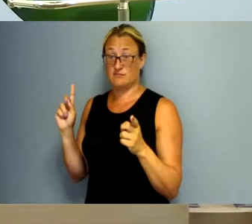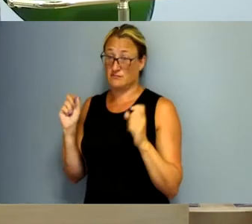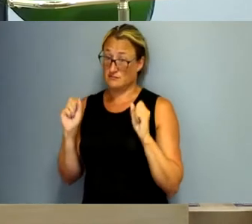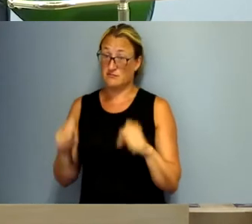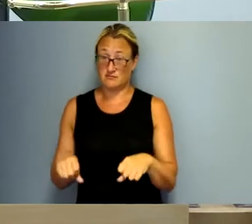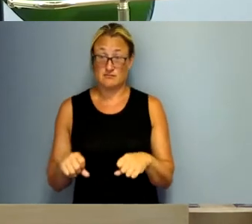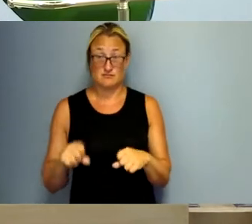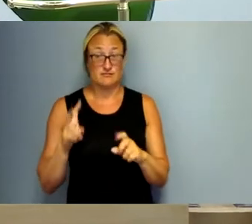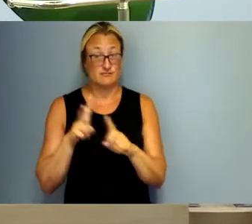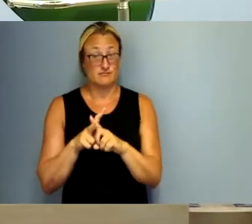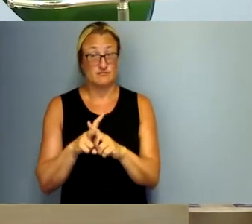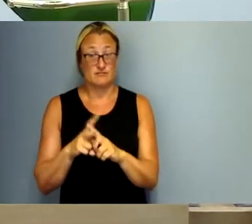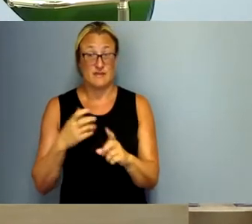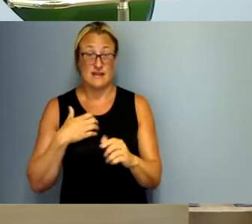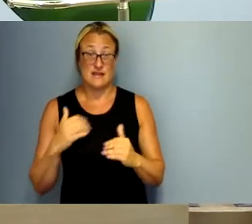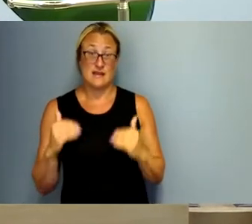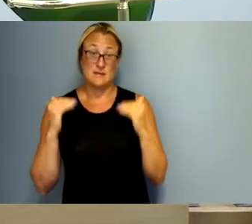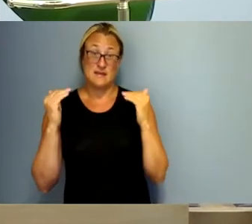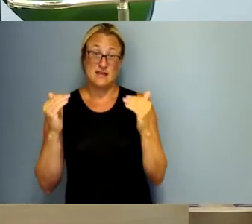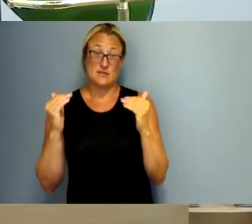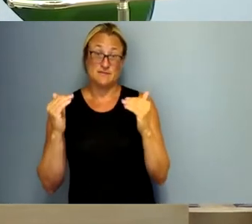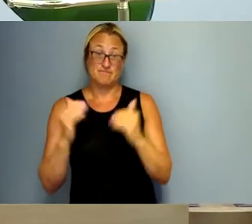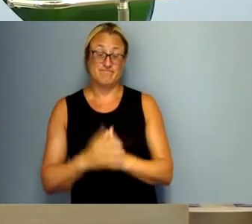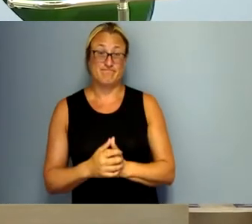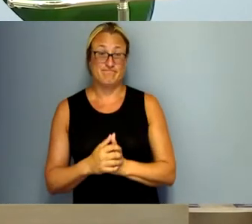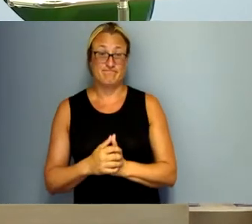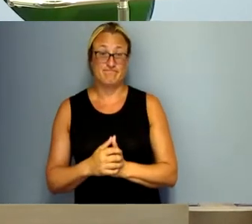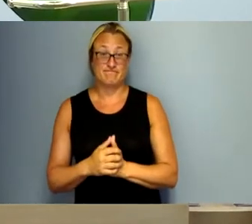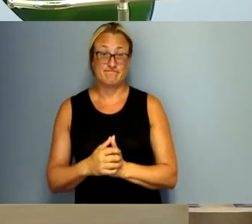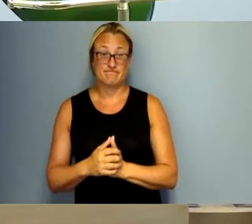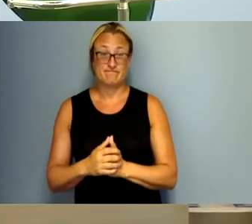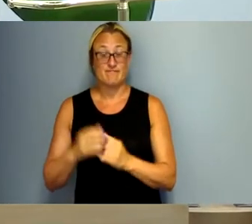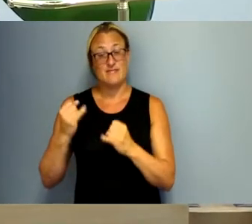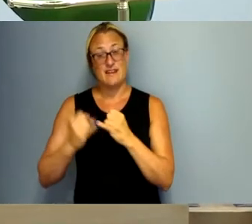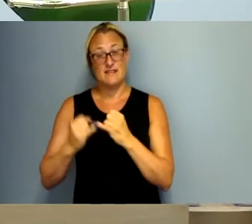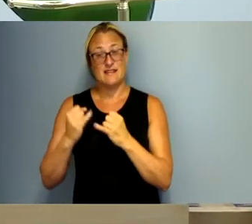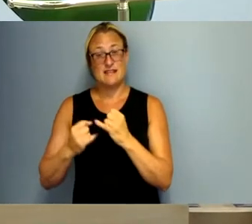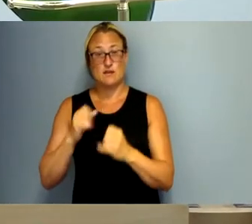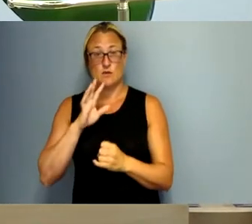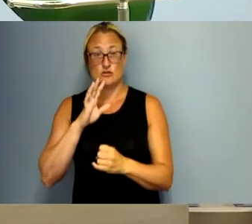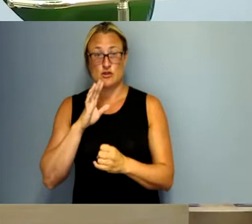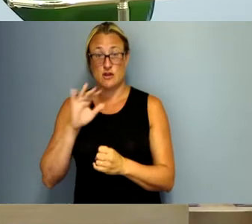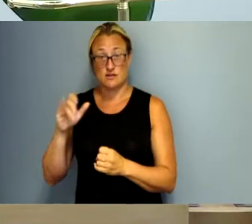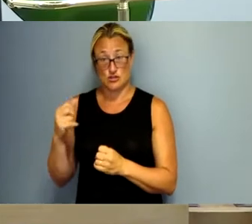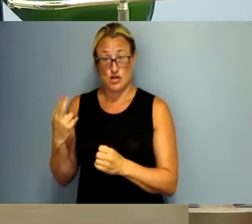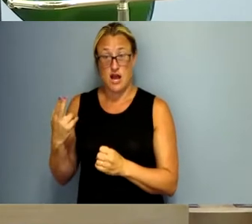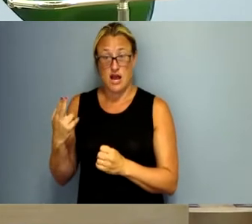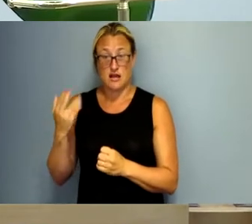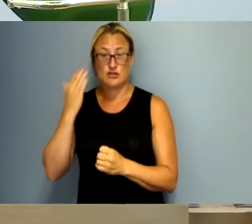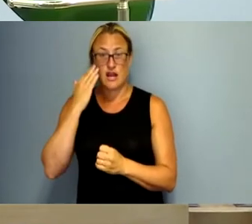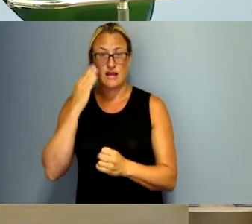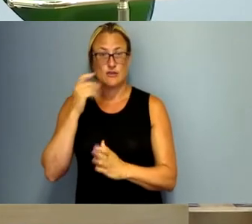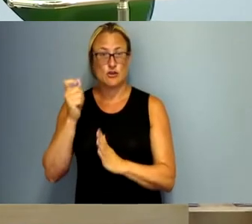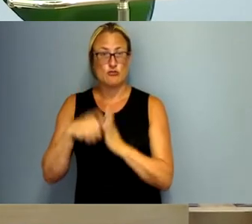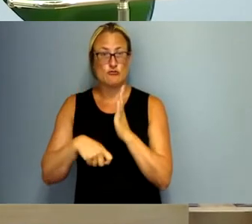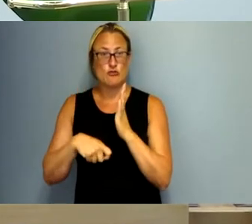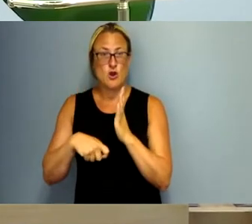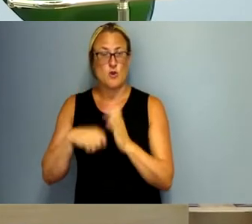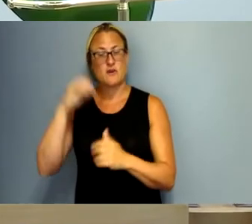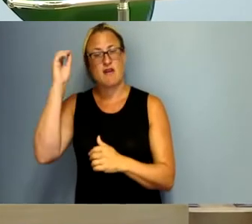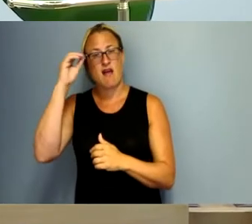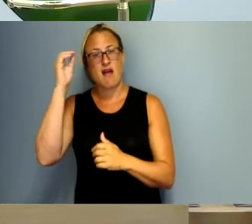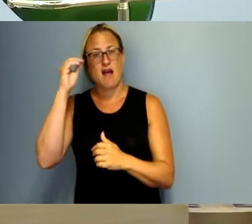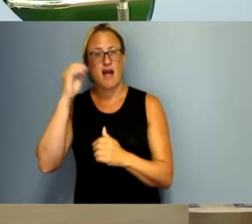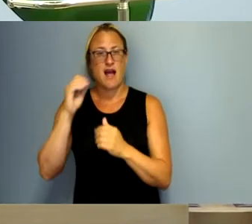the request. And just in closing, Josh, I know you wrote an op-ed. I think it was in